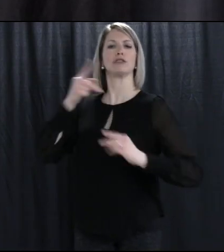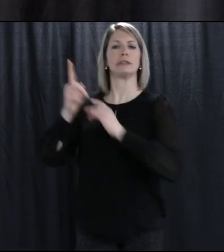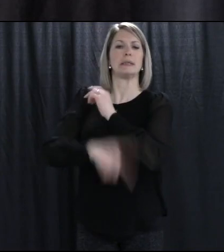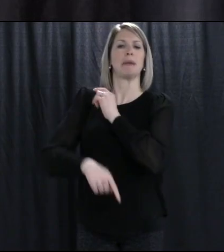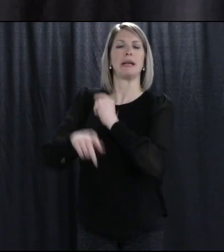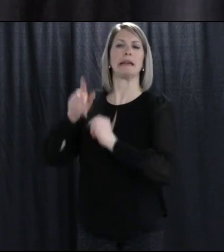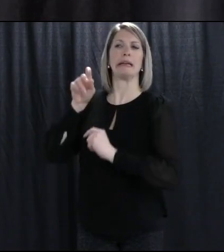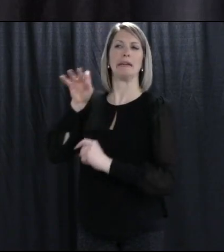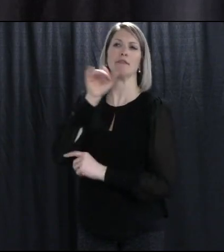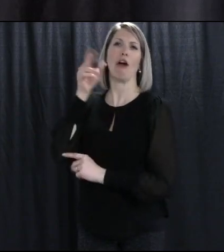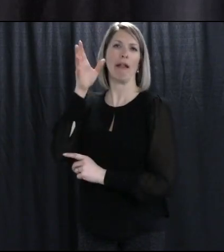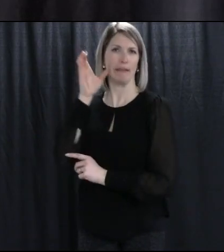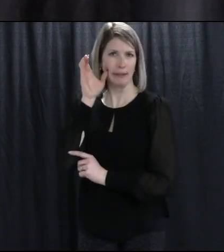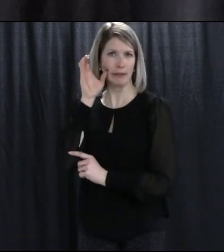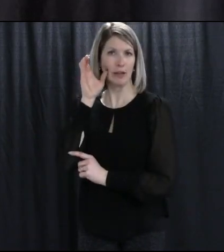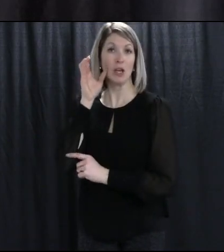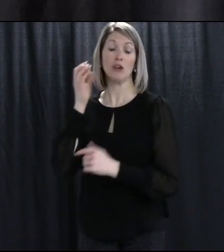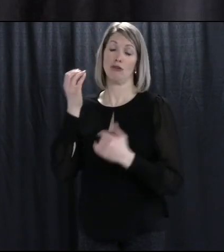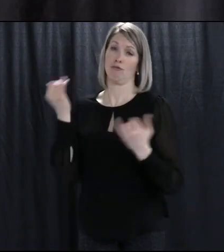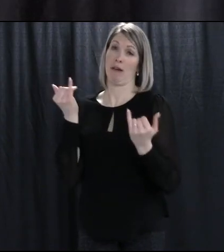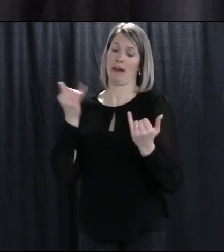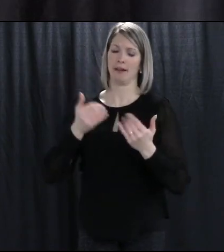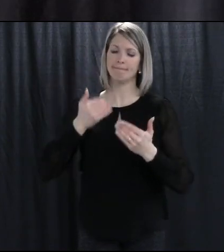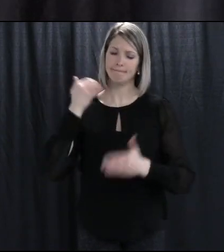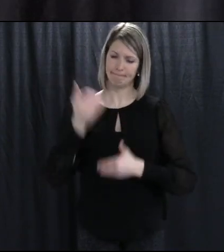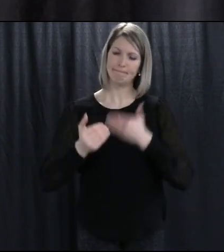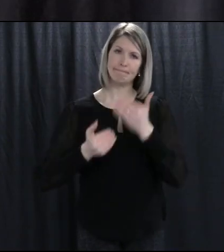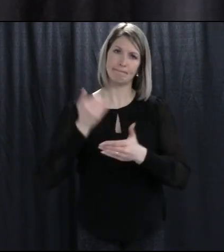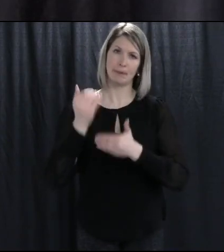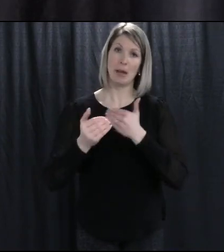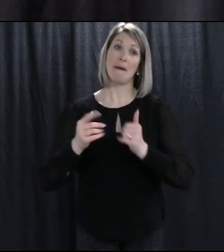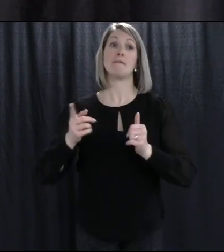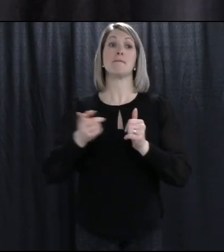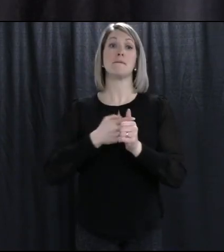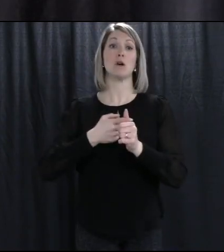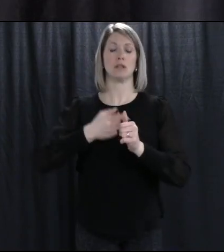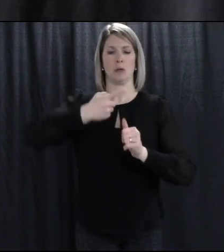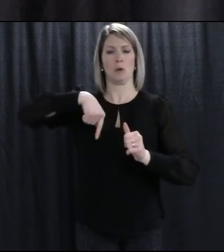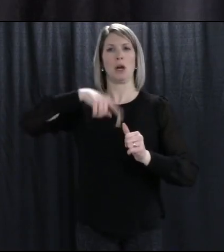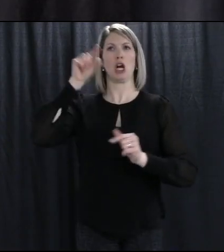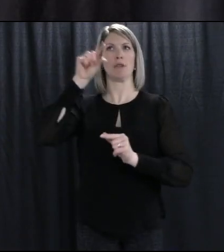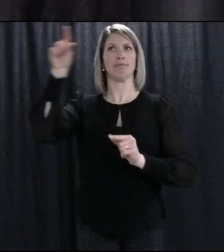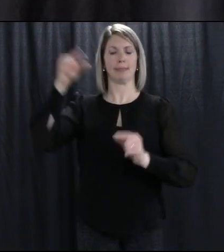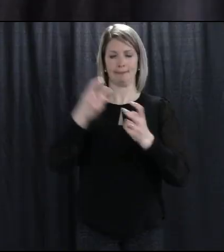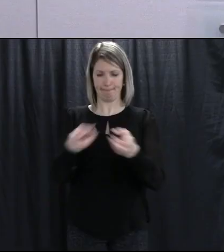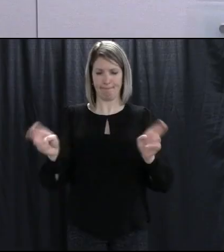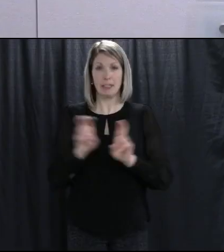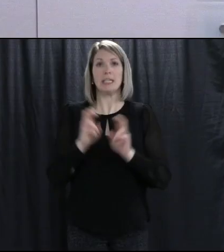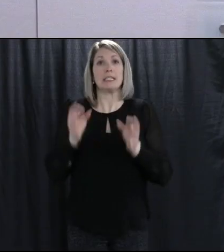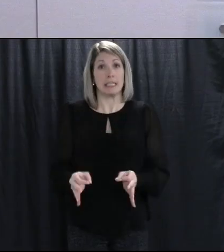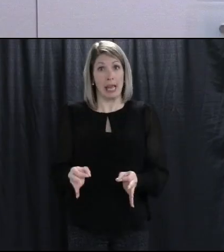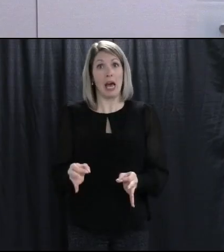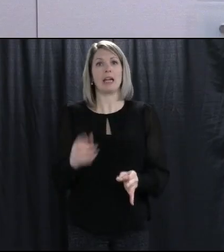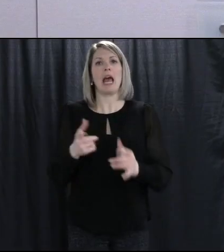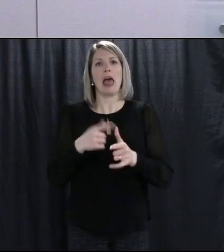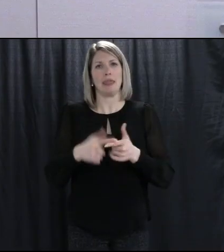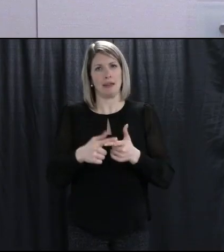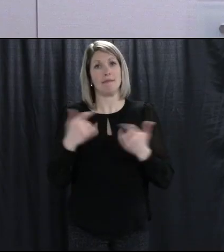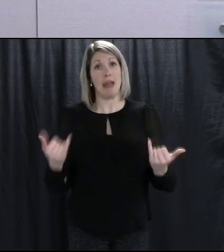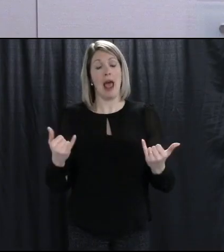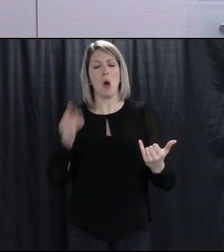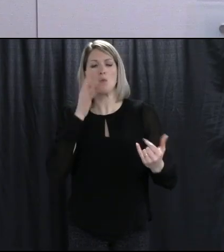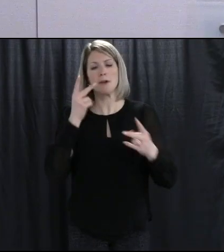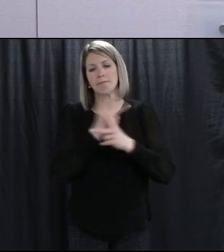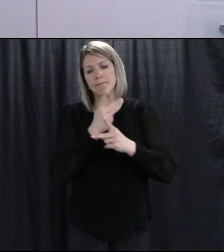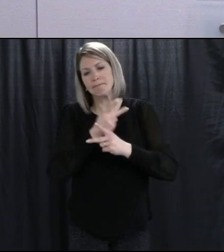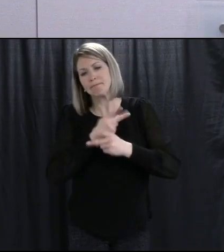thing. We're taking this one step at a time. The first step was to have the levers, and we believe we've got them now. Premier Wall, just a little